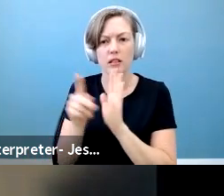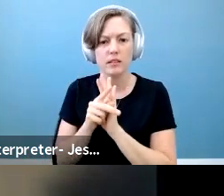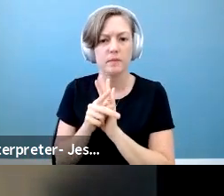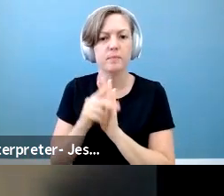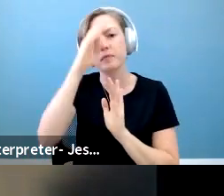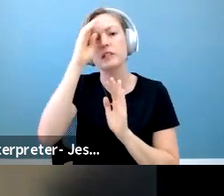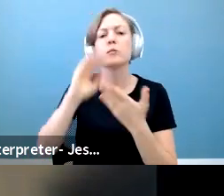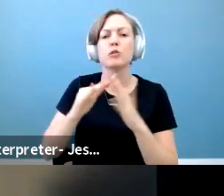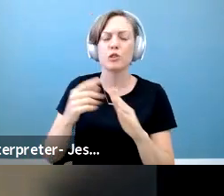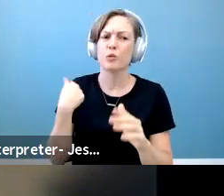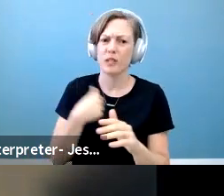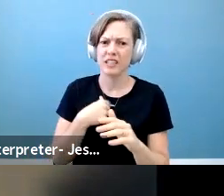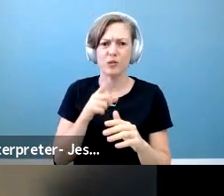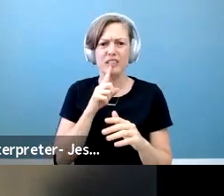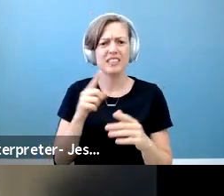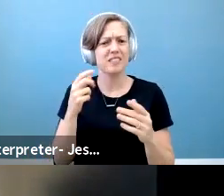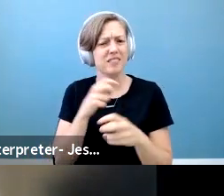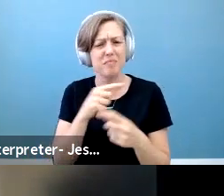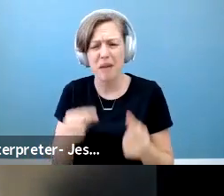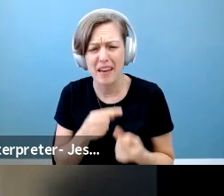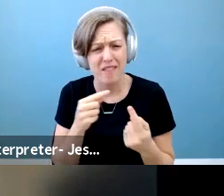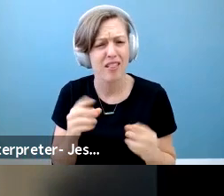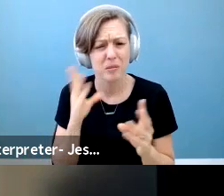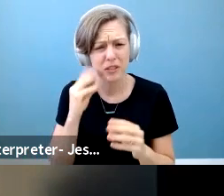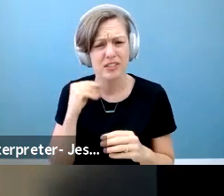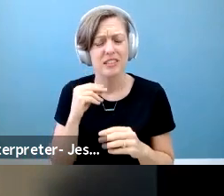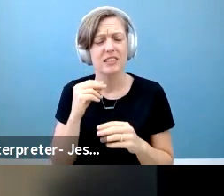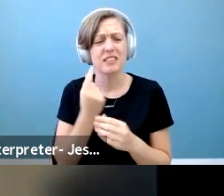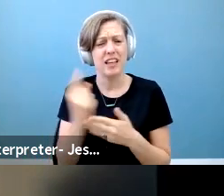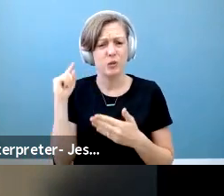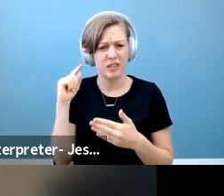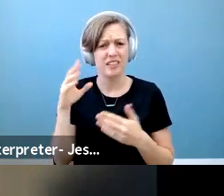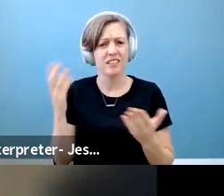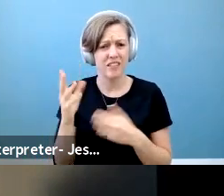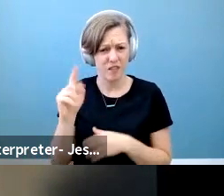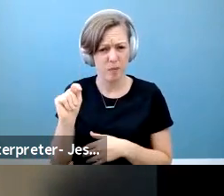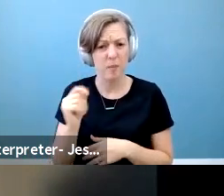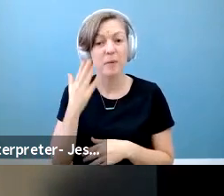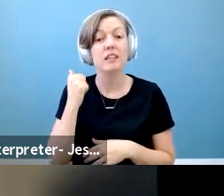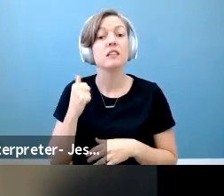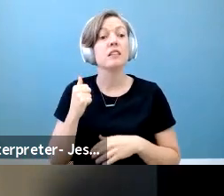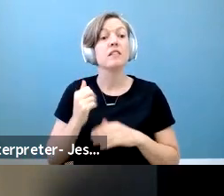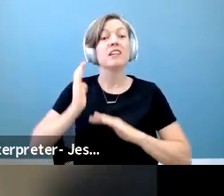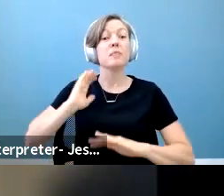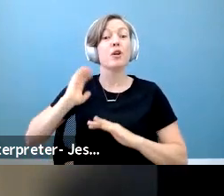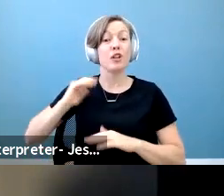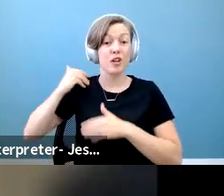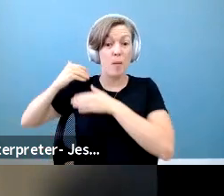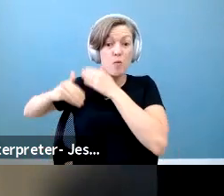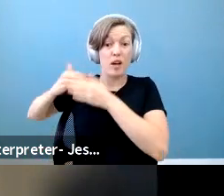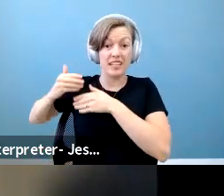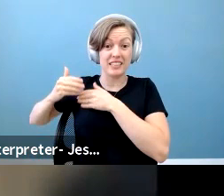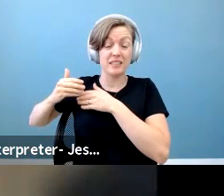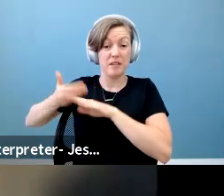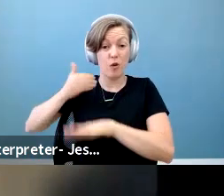a very painful experience last week in Vermont where, because of an earlier process in the pandemic to try